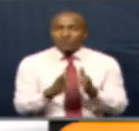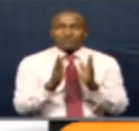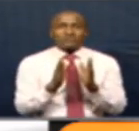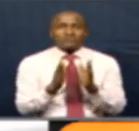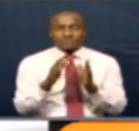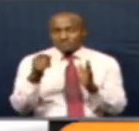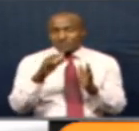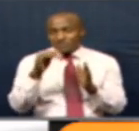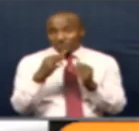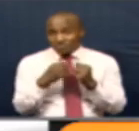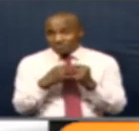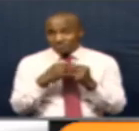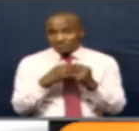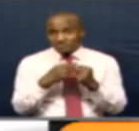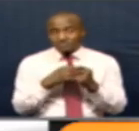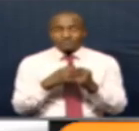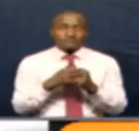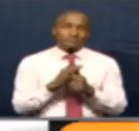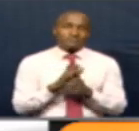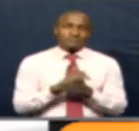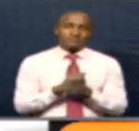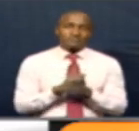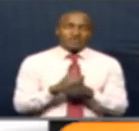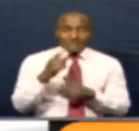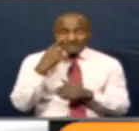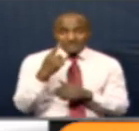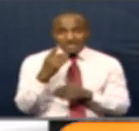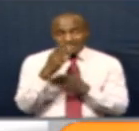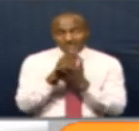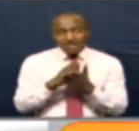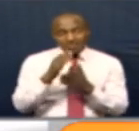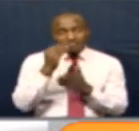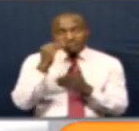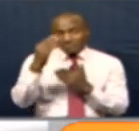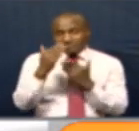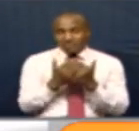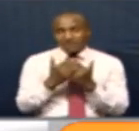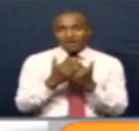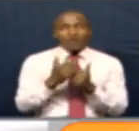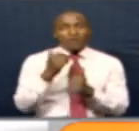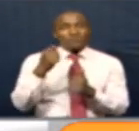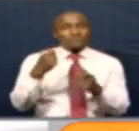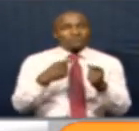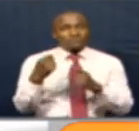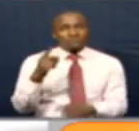from Kibra. Let's see some of the feedback that is coming